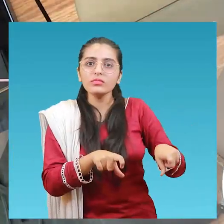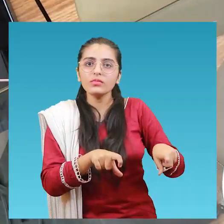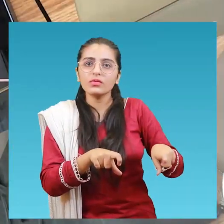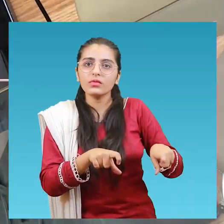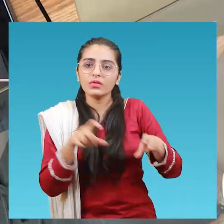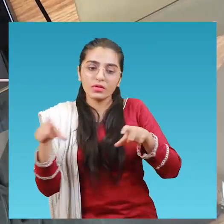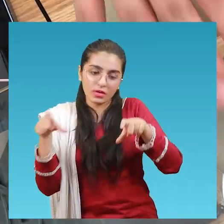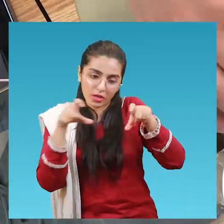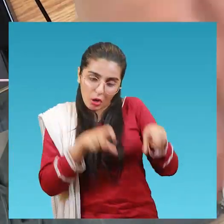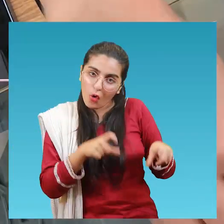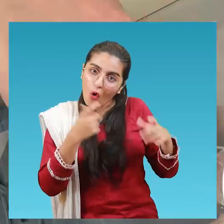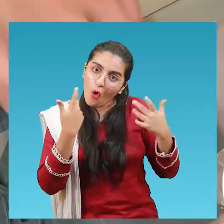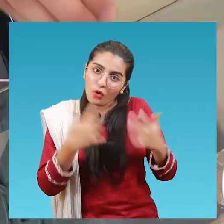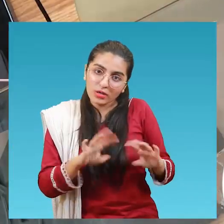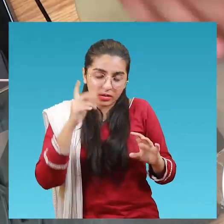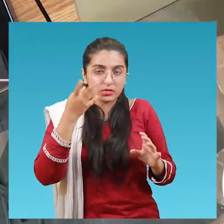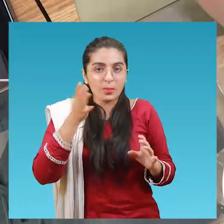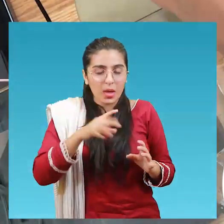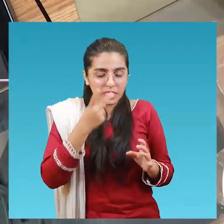around.